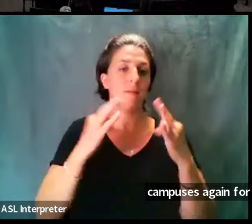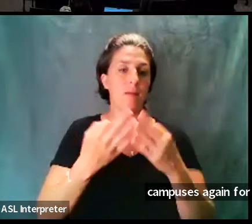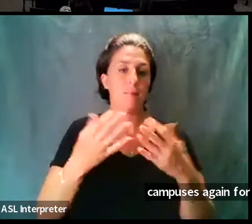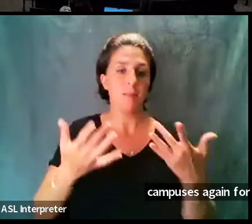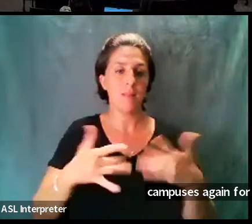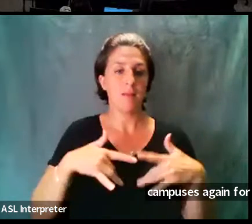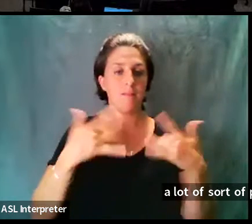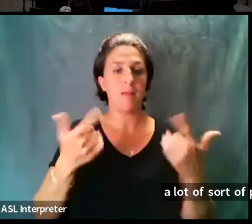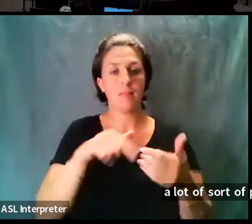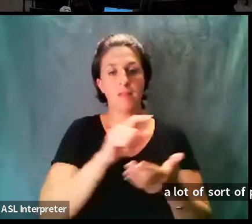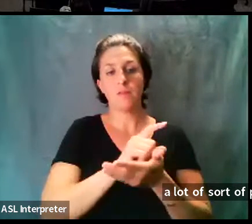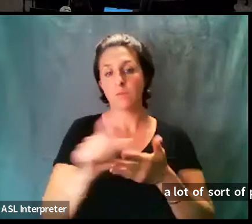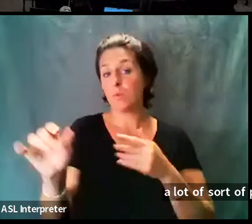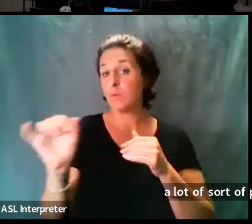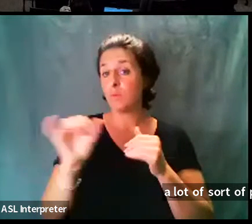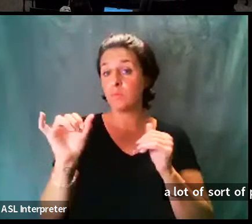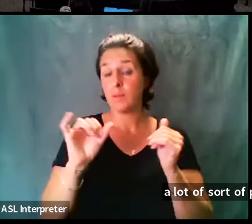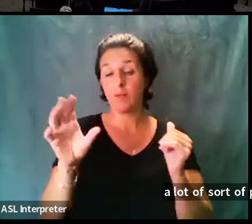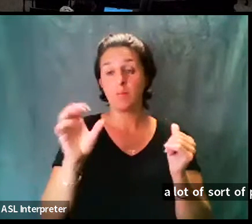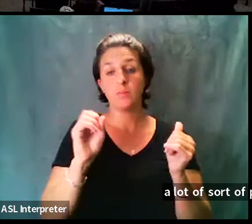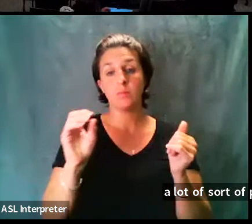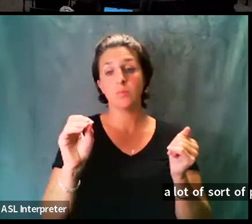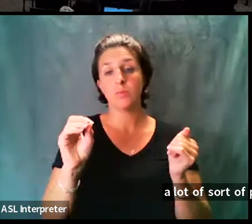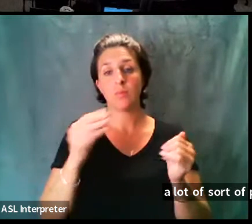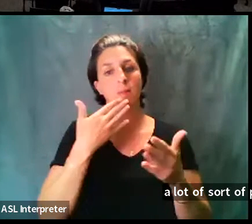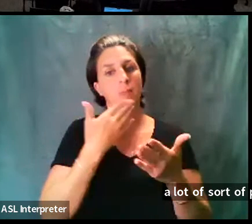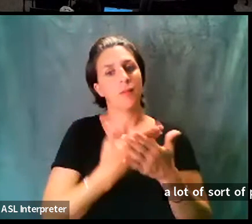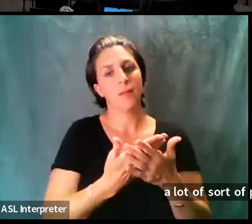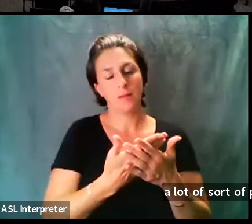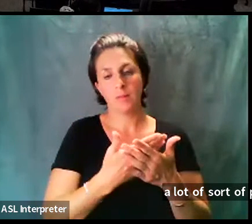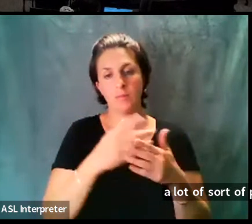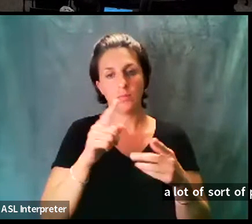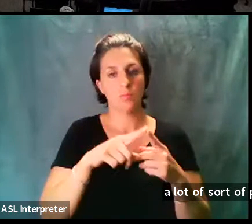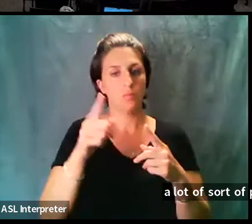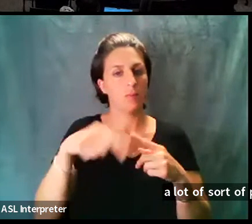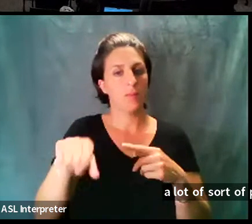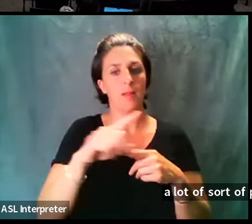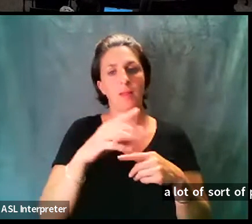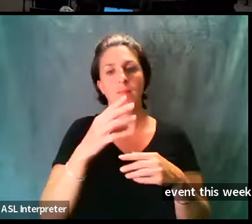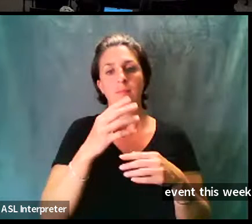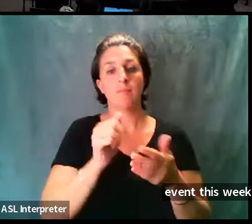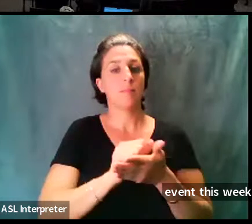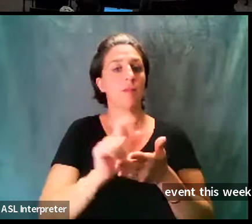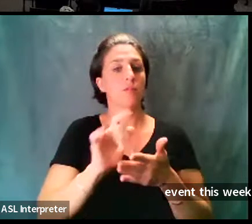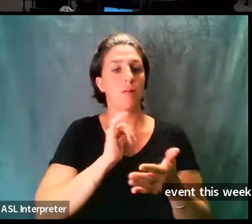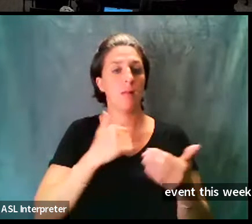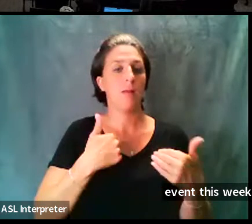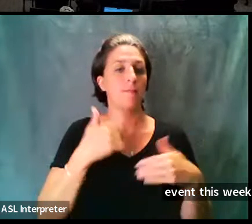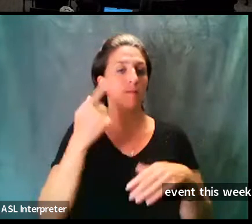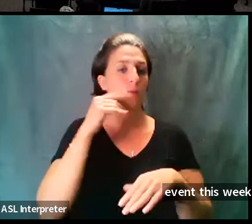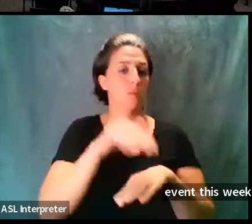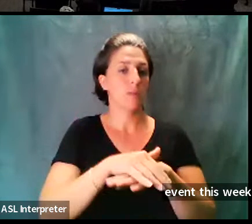week as well. So thanks to them, and that's all I have for you tonight. Thank you. Thank